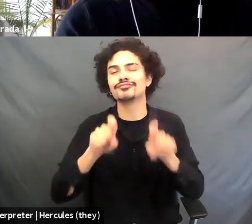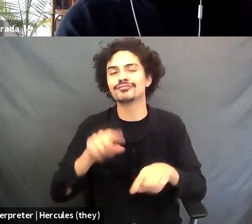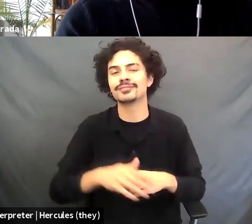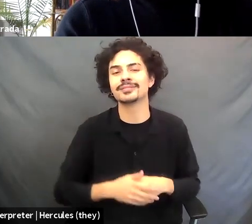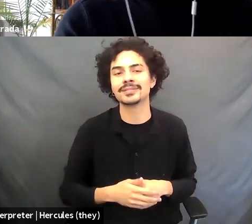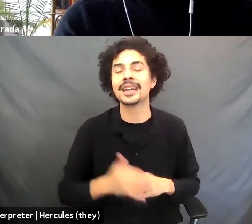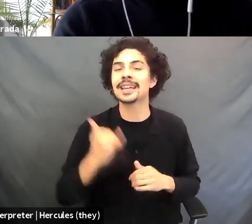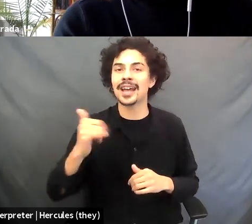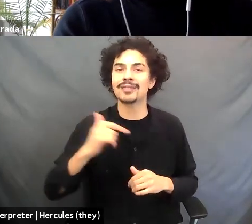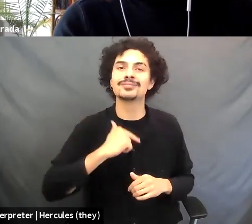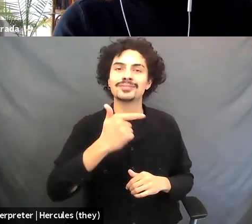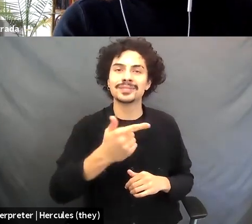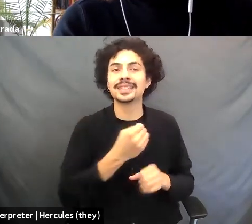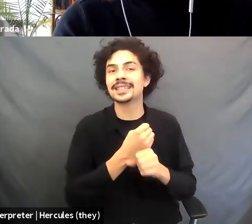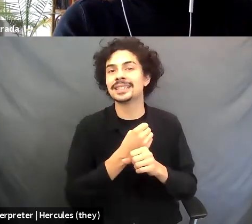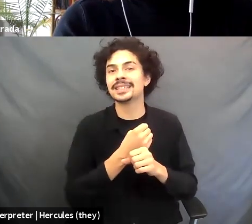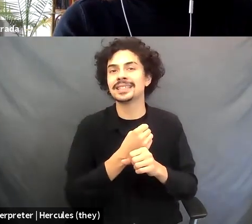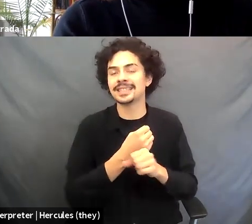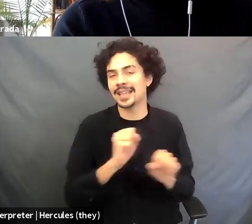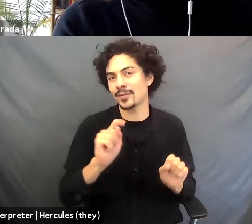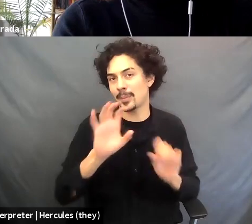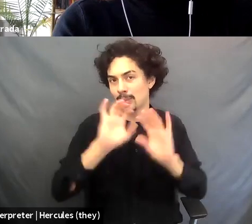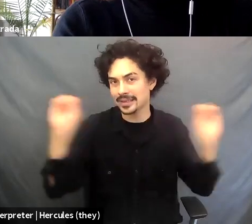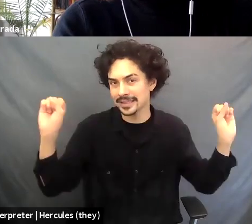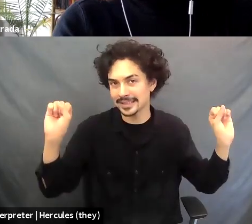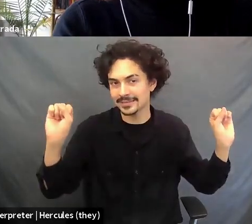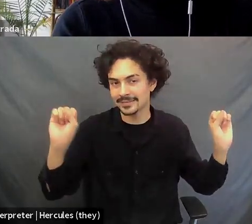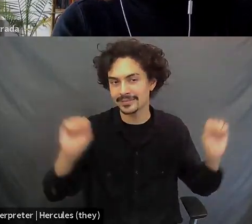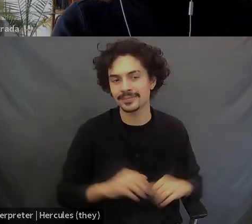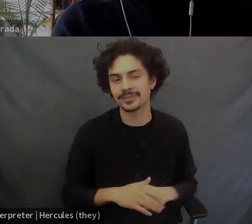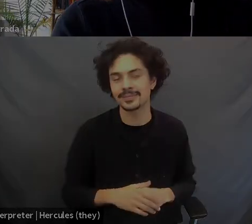the Presidents with Sherry's narration and intervention.